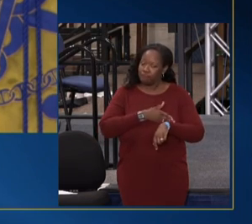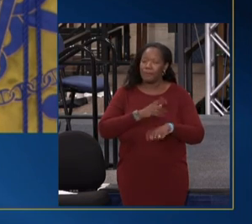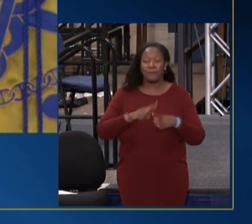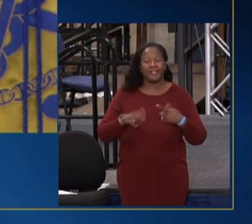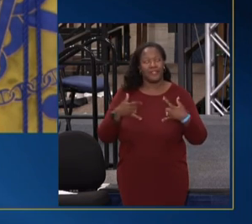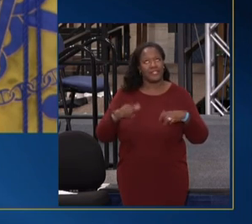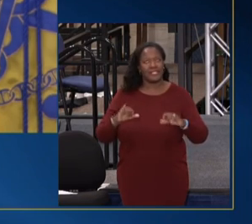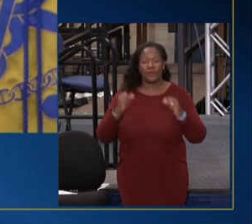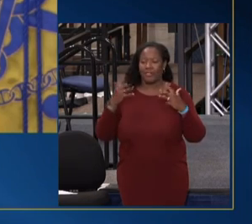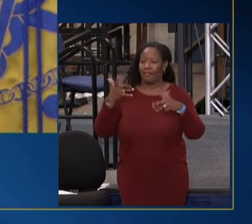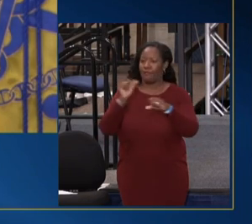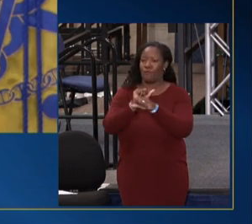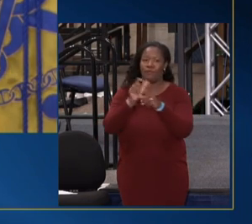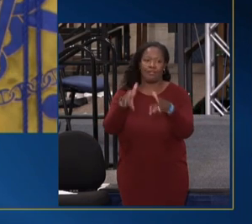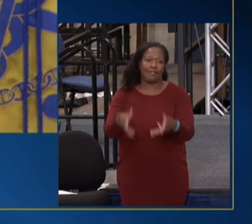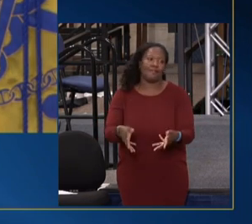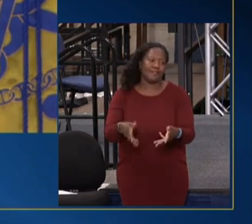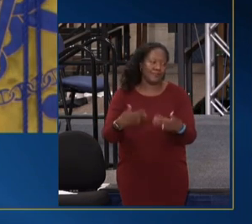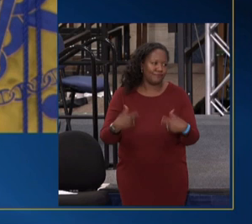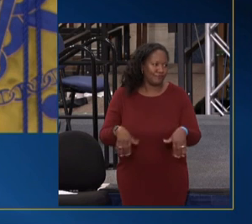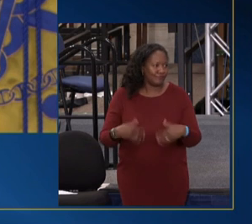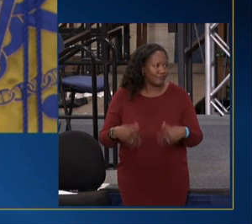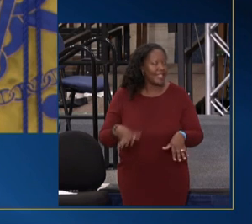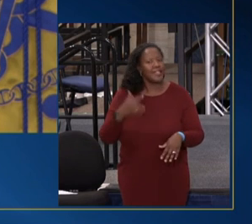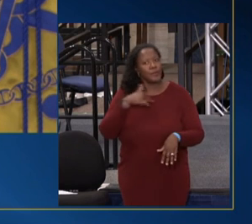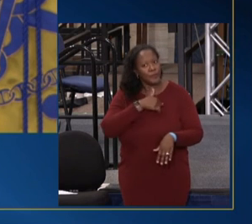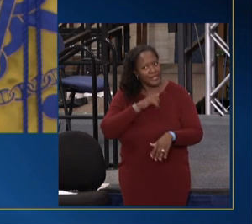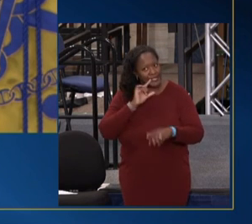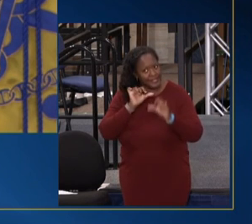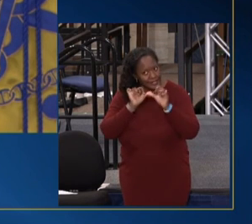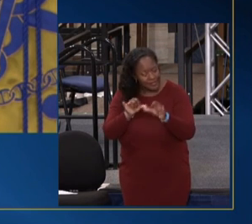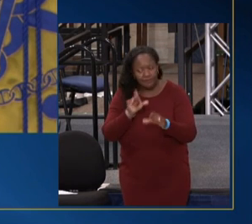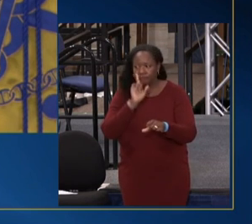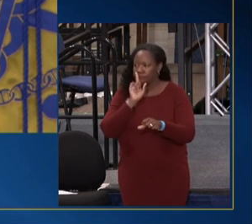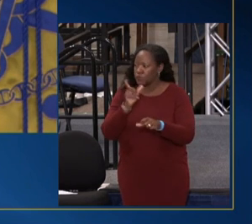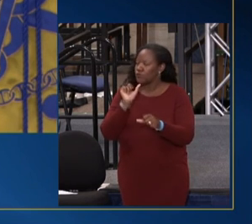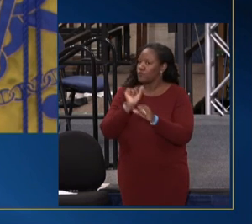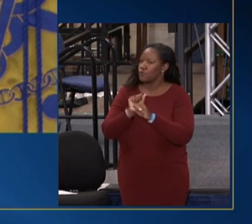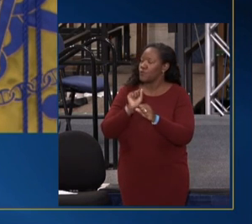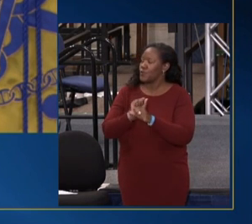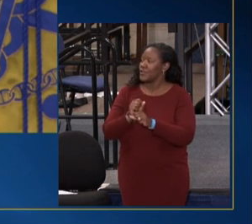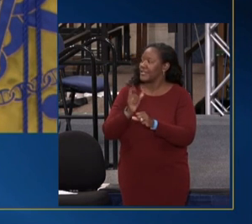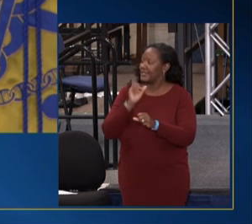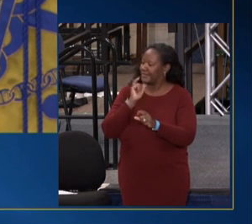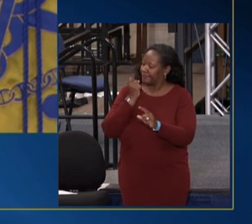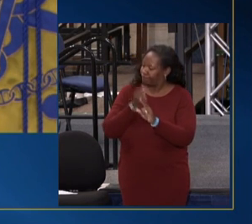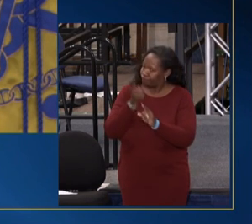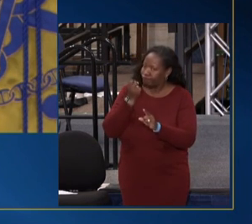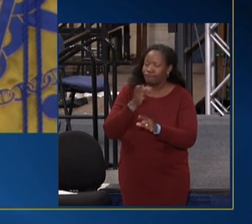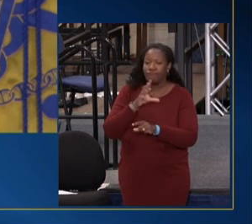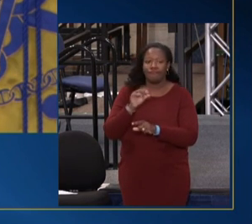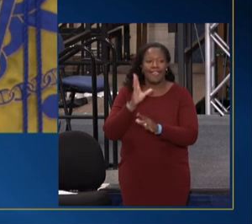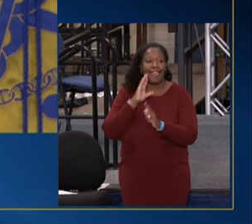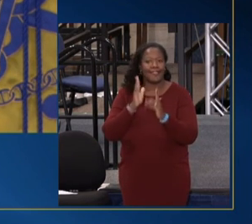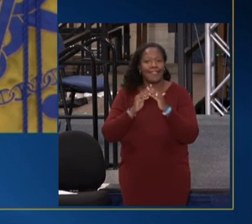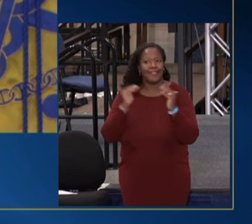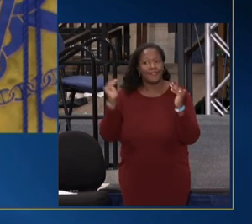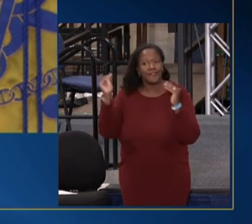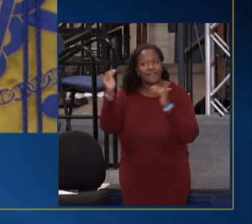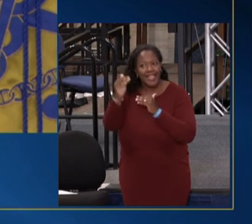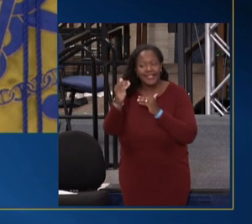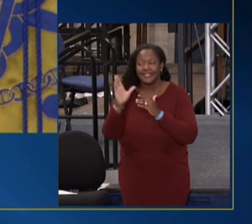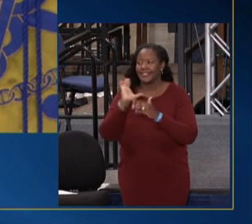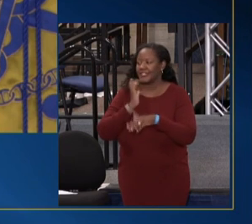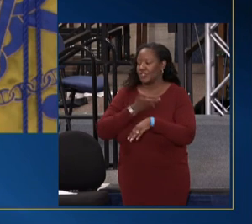do, and we need to continue to make sure that the work we do is meaningful and that really advances for our